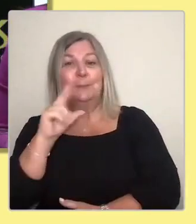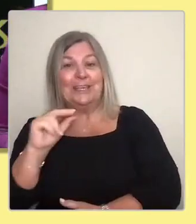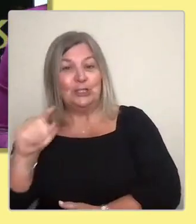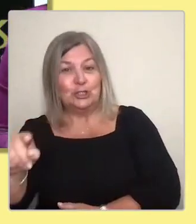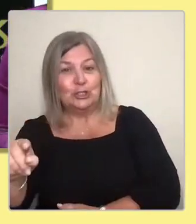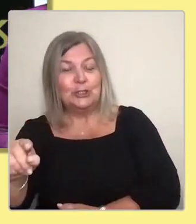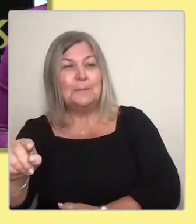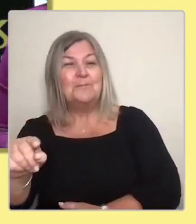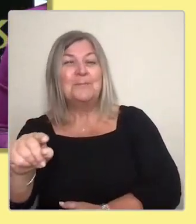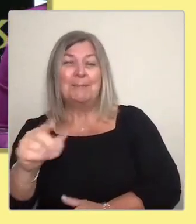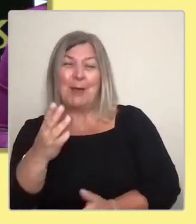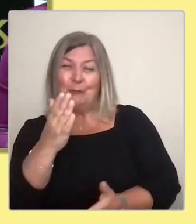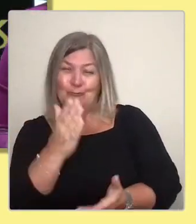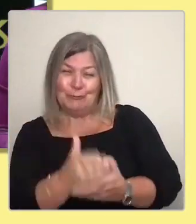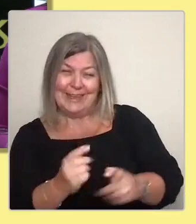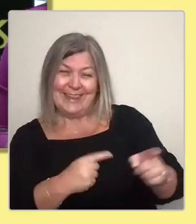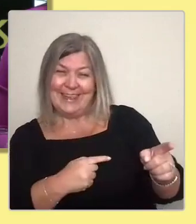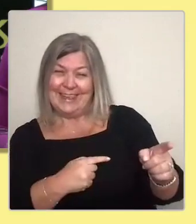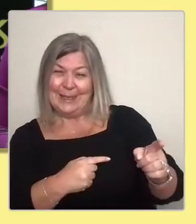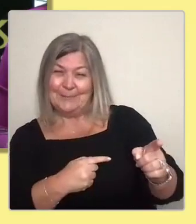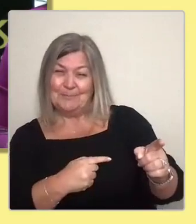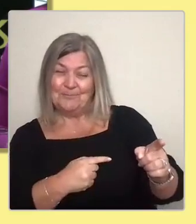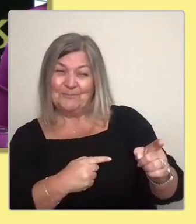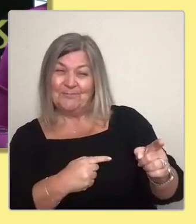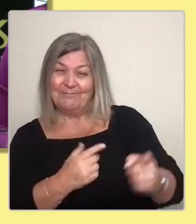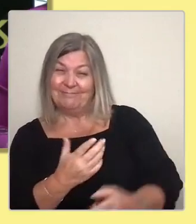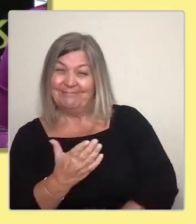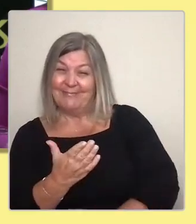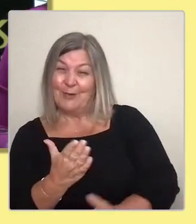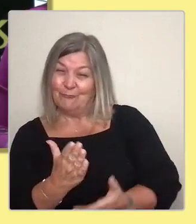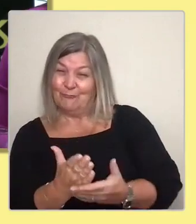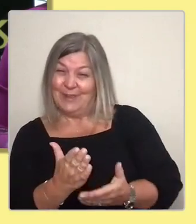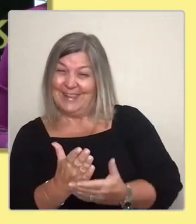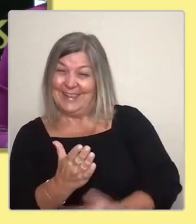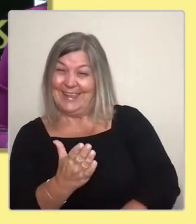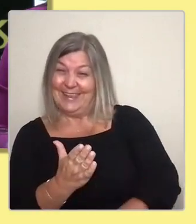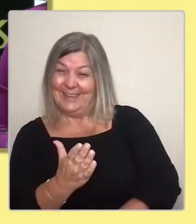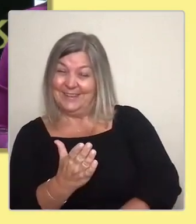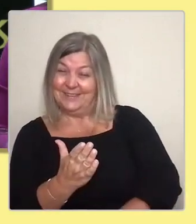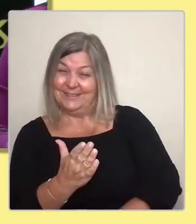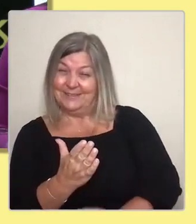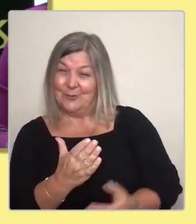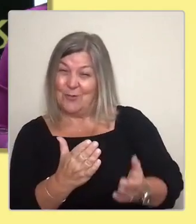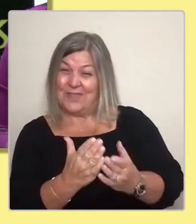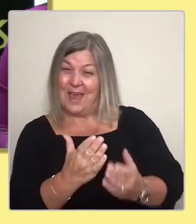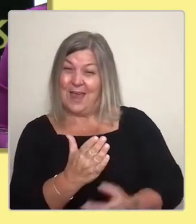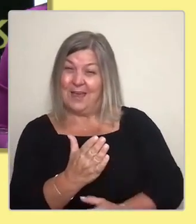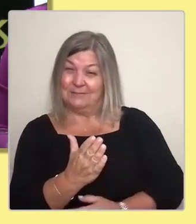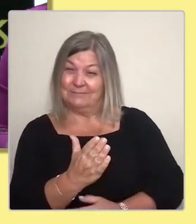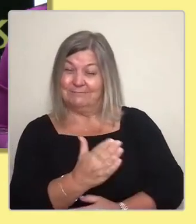right-wing government, the BBC need to take a long, hard look at themselves. For me, a couple of